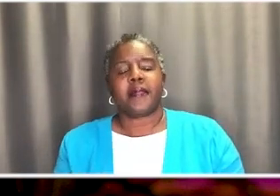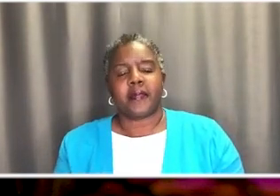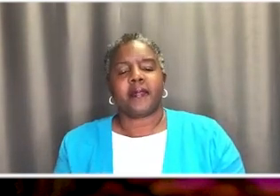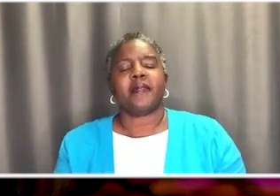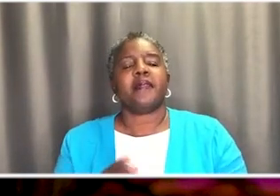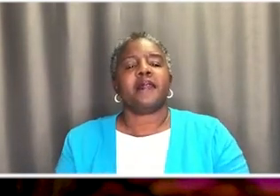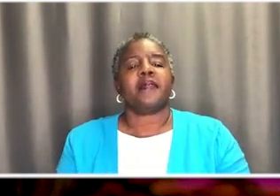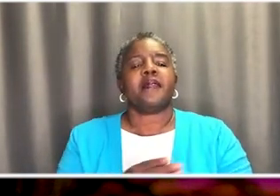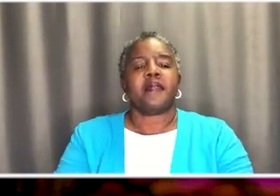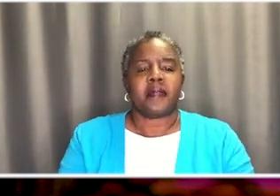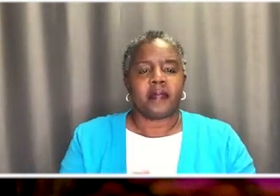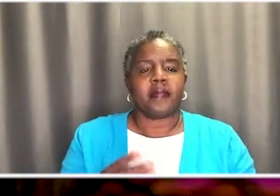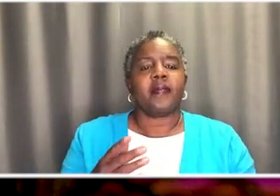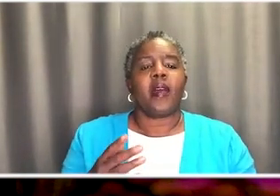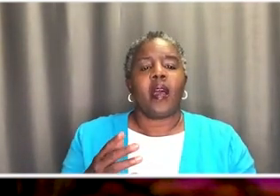of Christ.